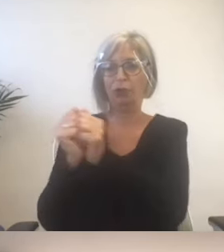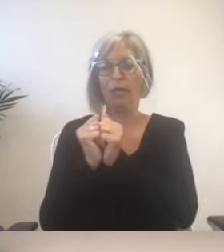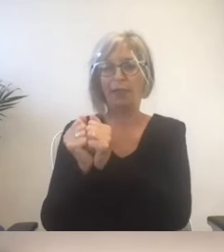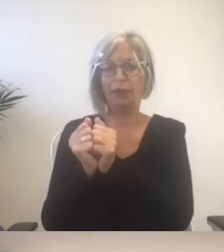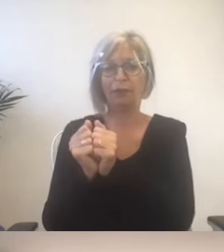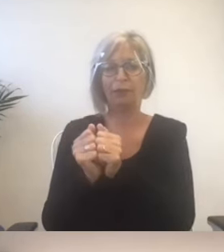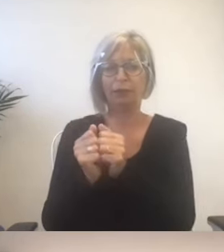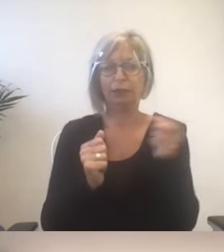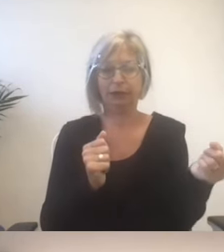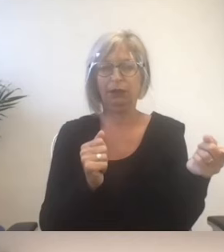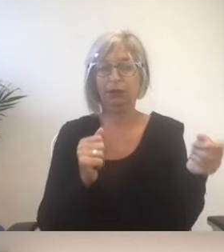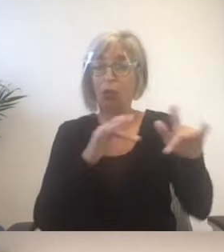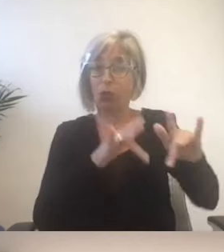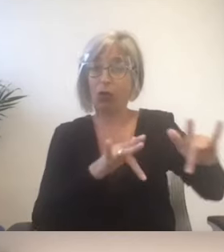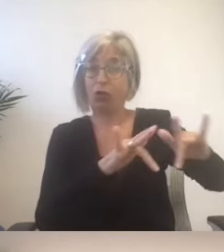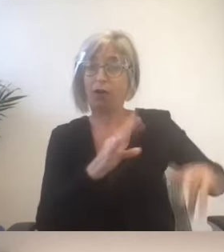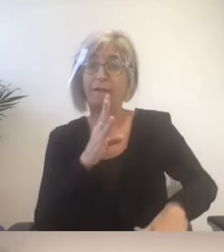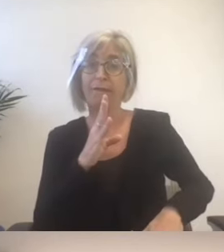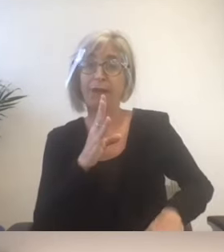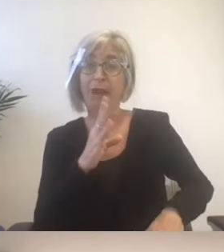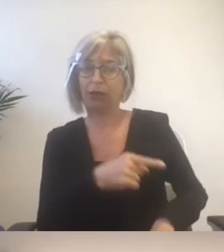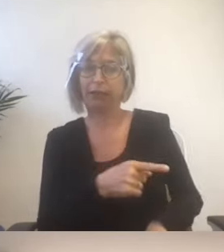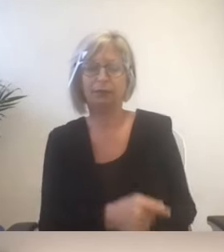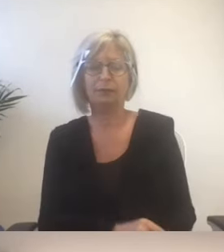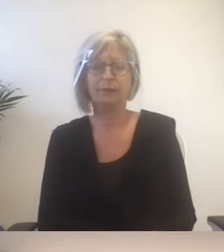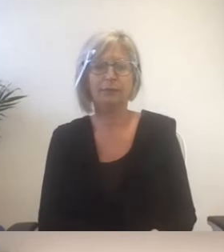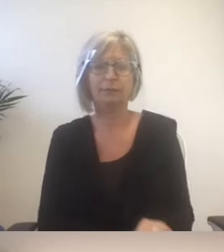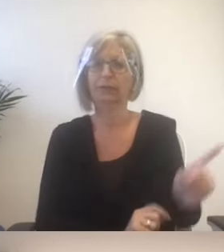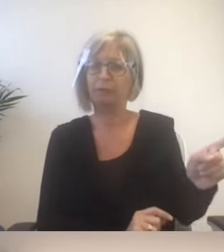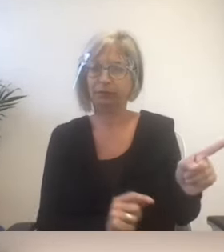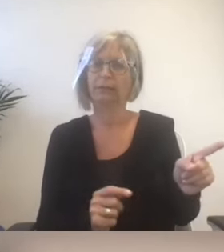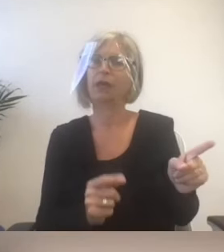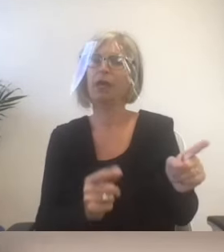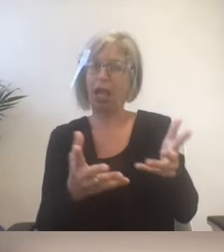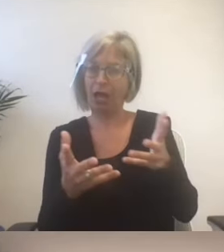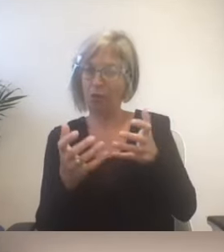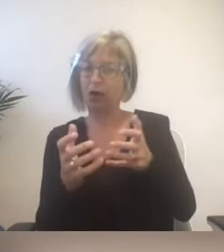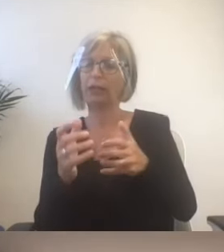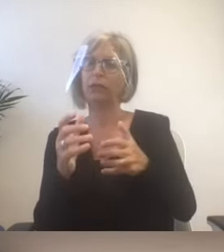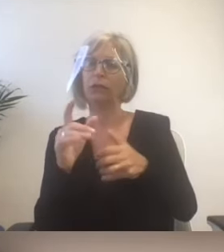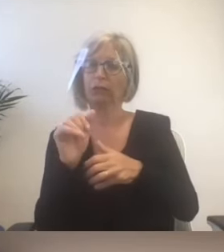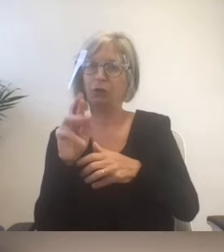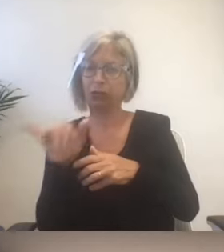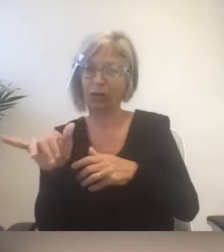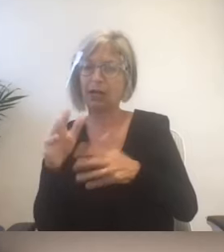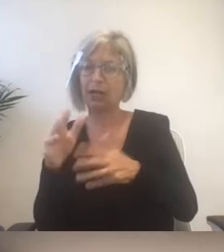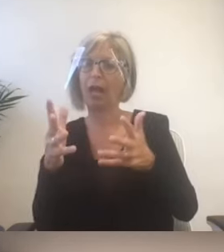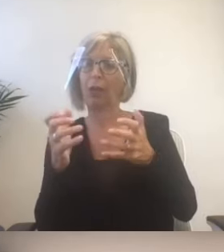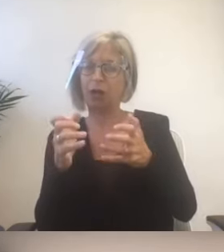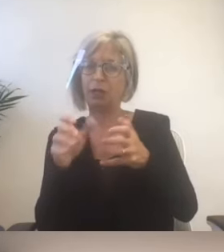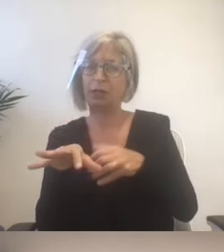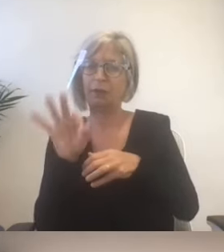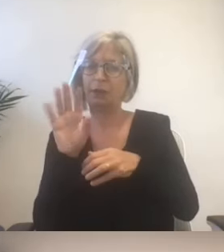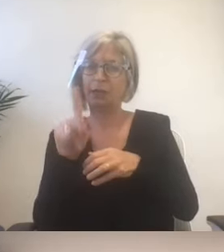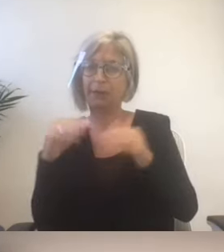Stop it. Let's play it back. Serotonin, I want to iterate through an array. I want to take out